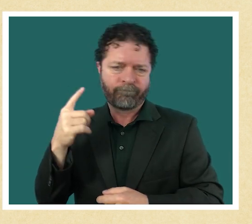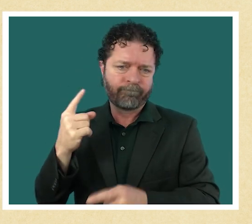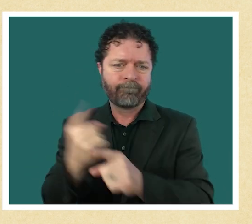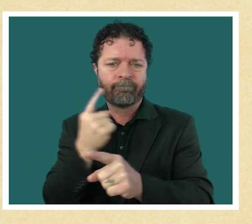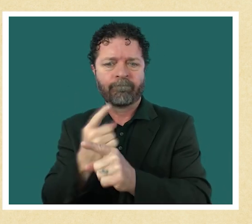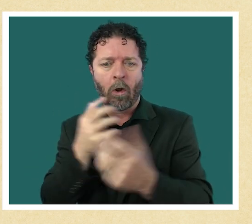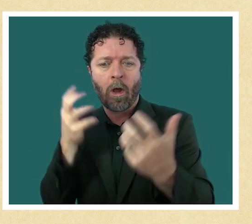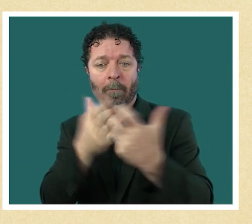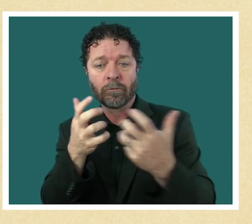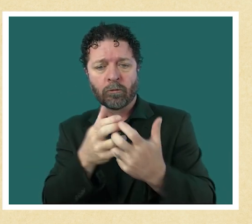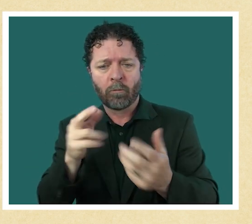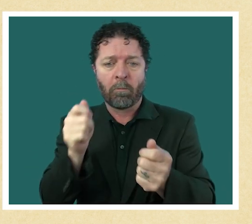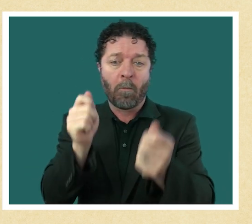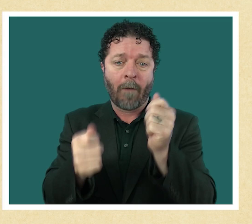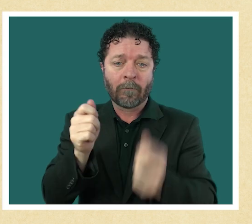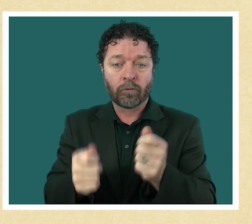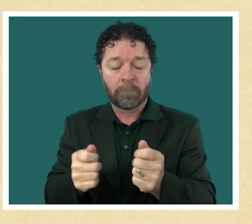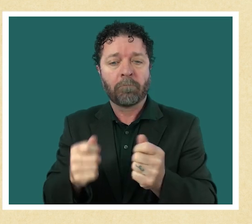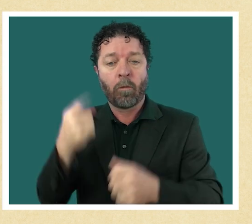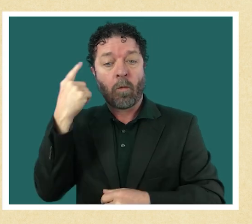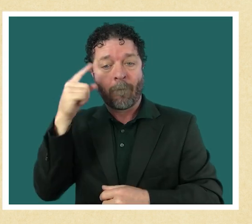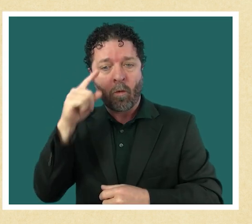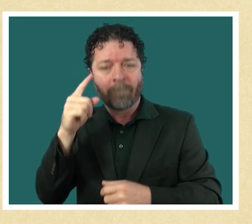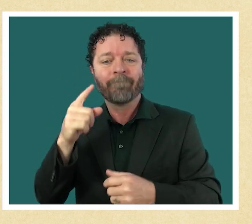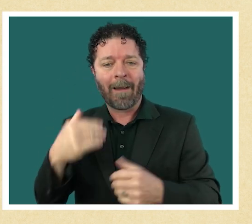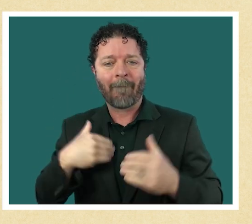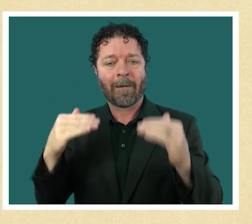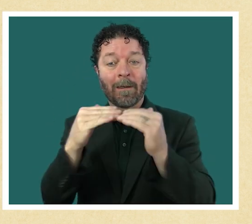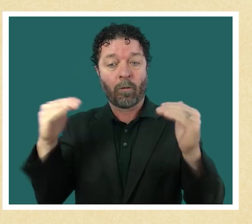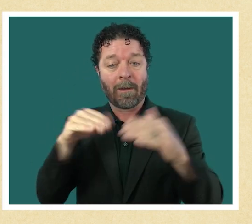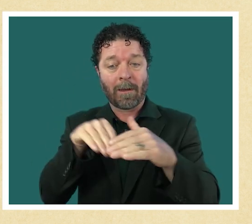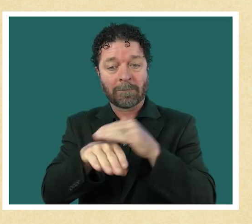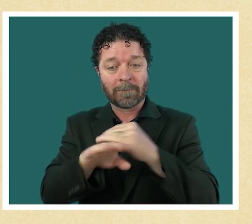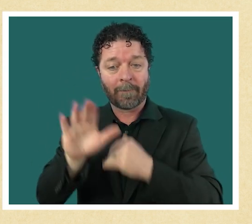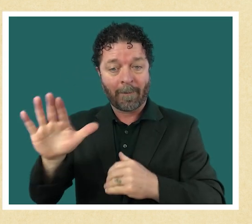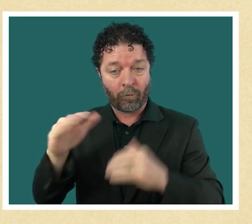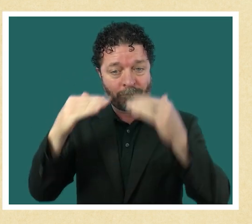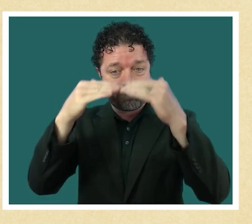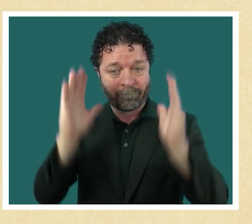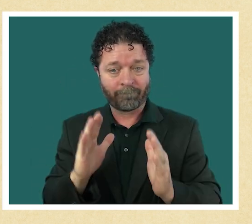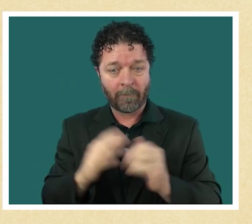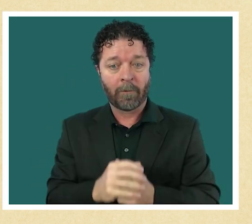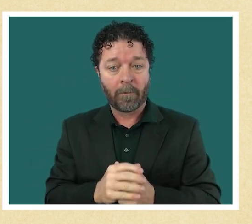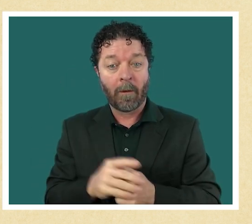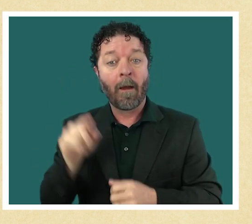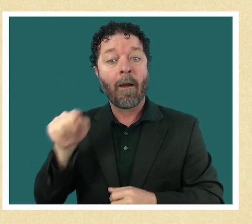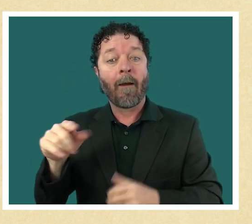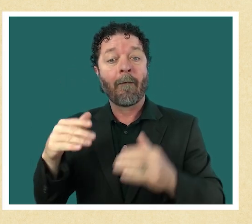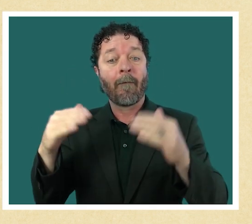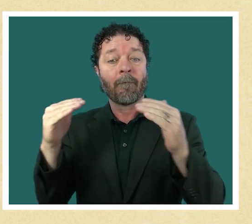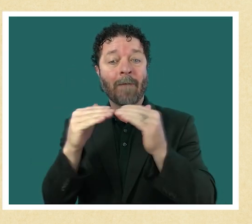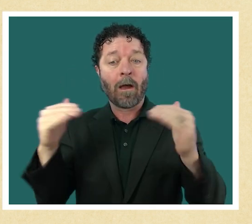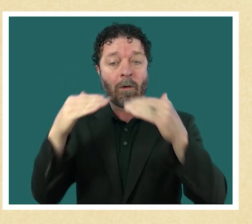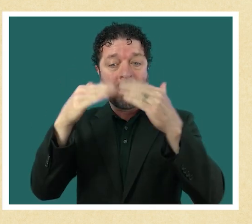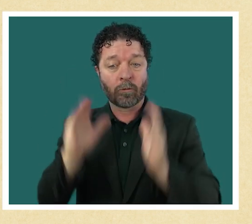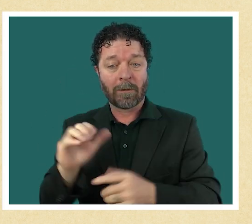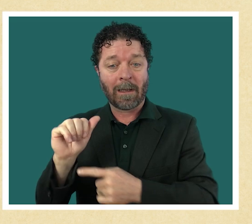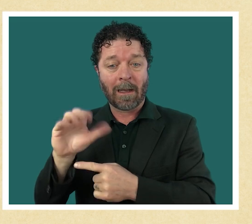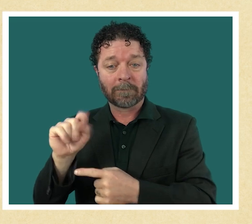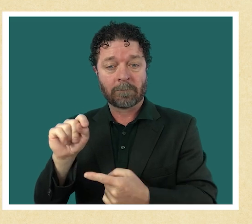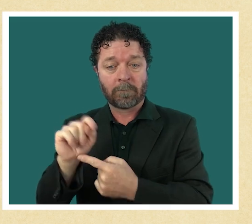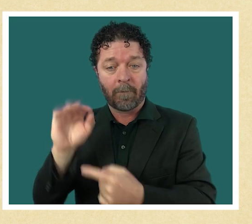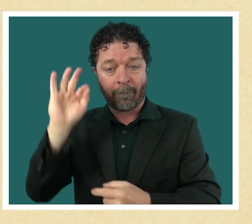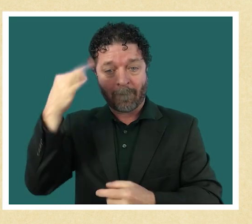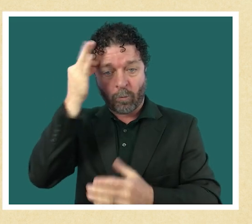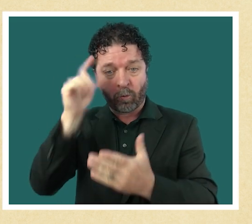or modifications in order to have equal access to their housing. The Fair Housing Act is a federal law that protects people